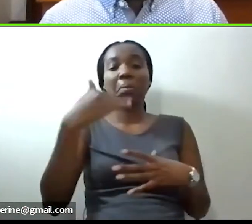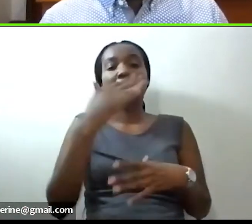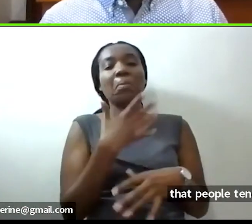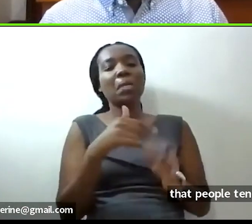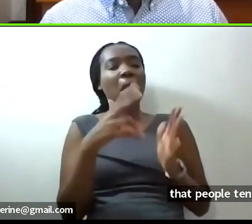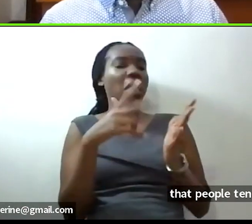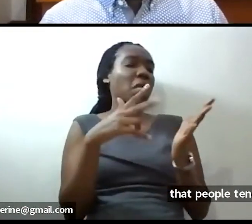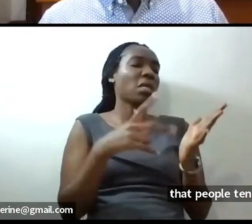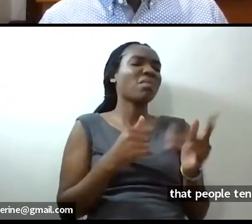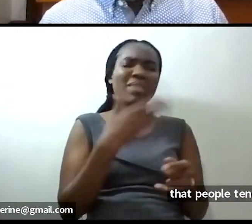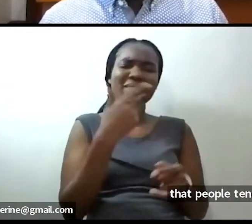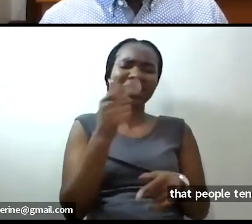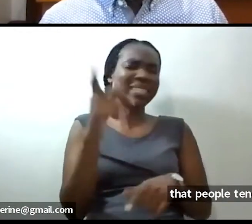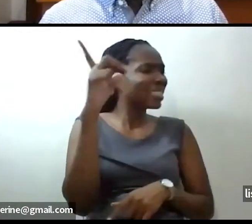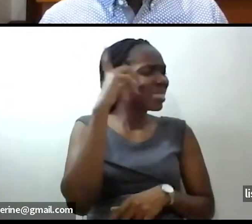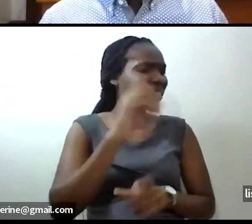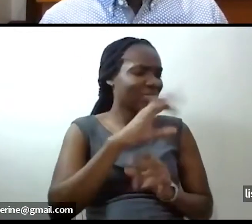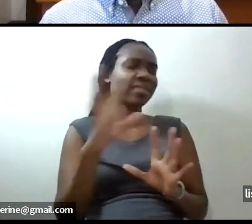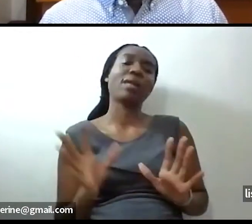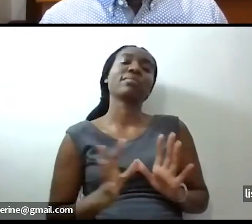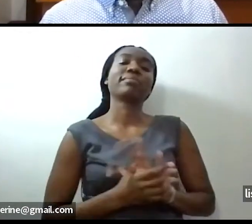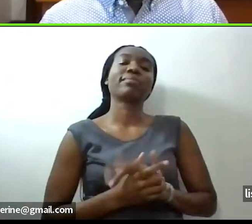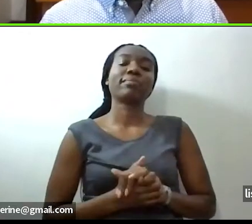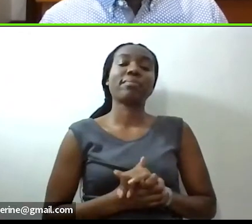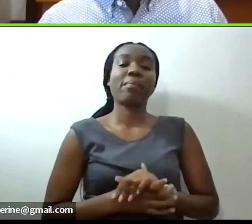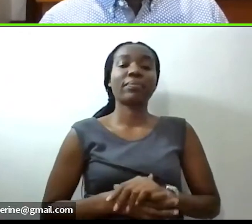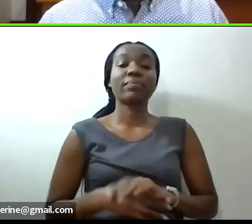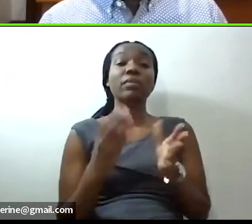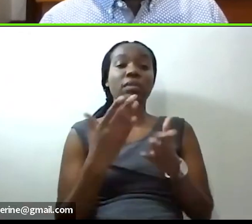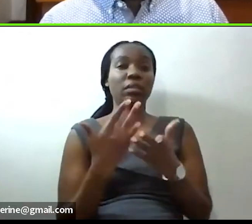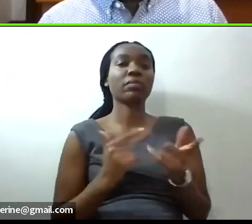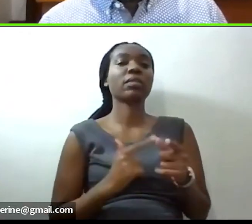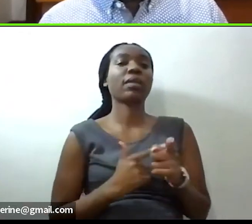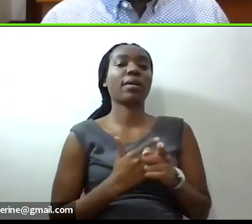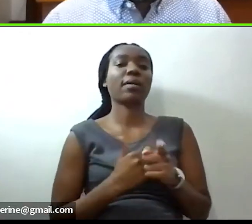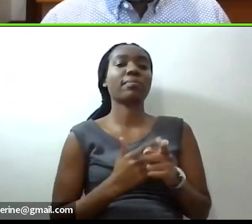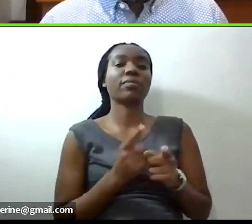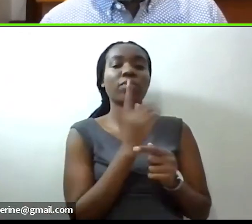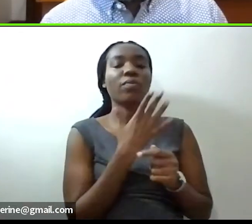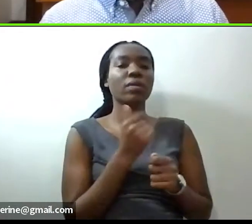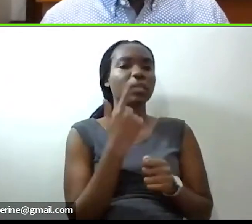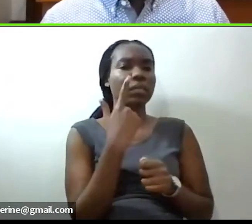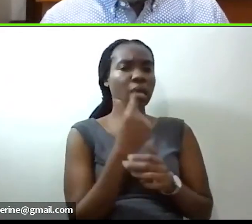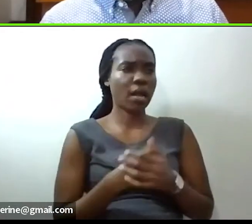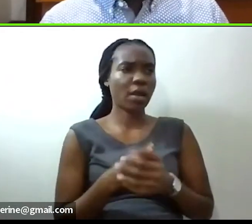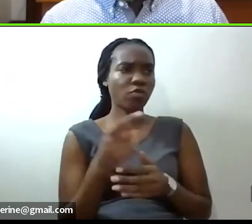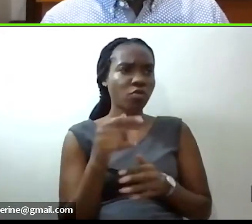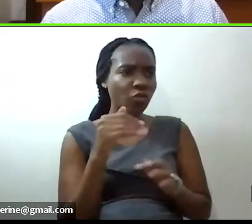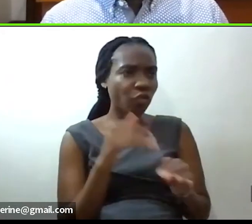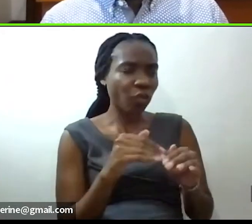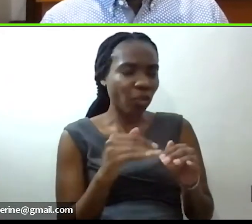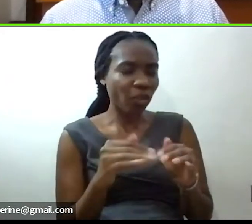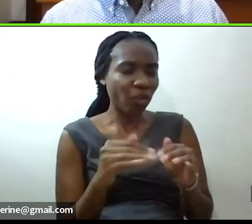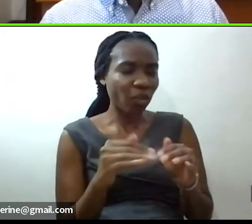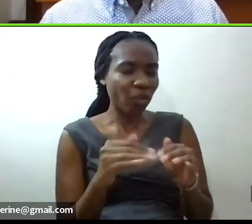person. So Actually, that's what happens. Sometimes. Yeah. So they want to see whether you're following the PowerPoint. So sometimes if you can